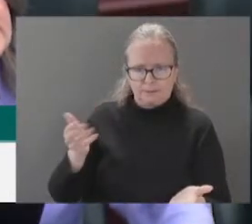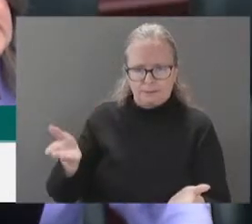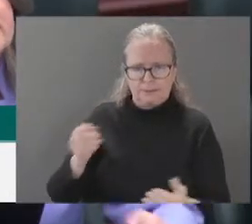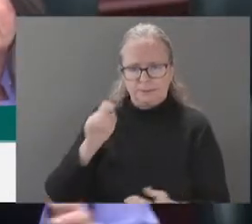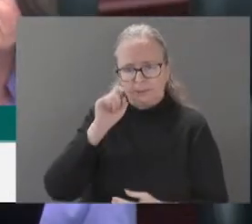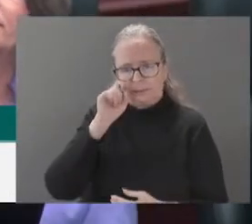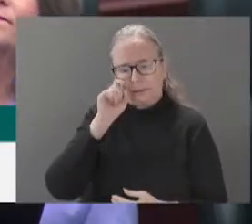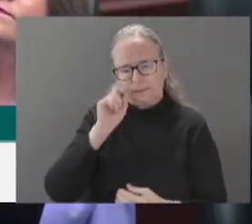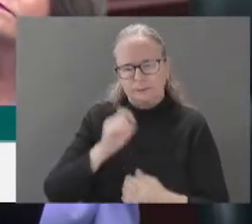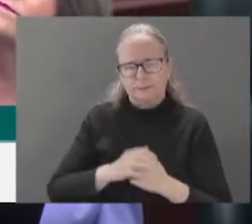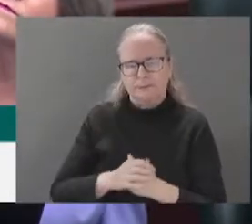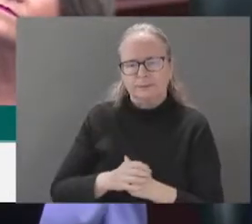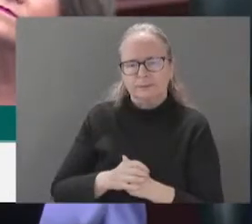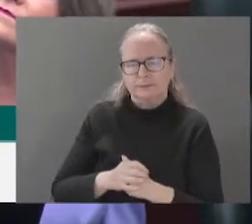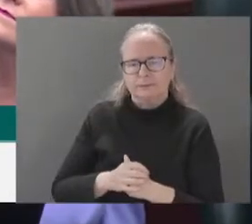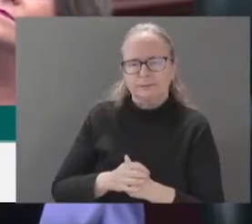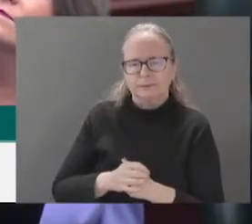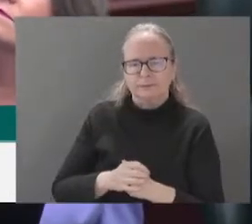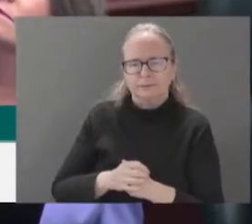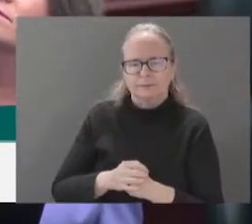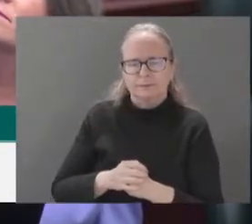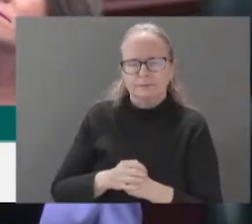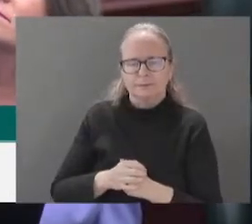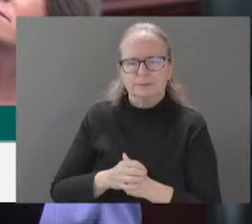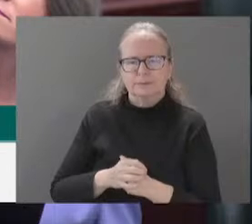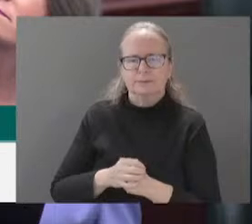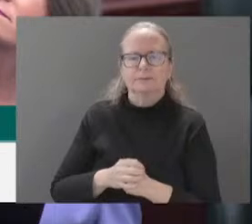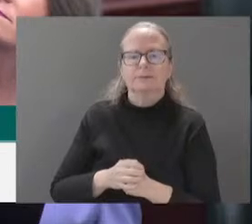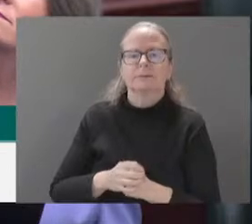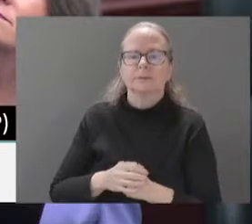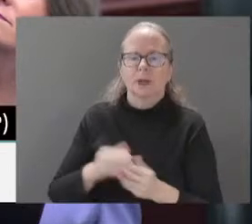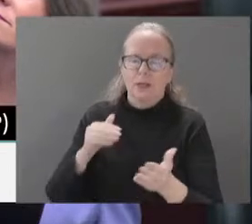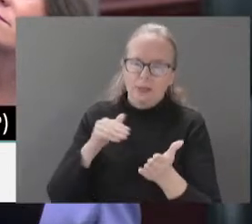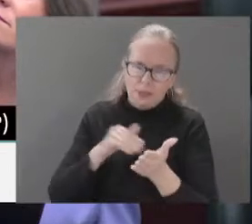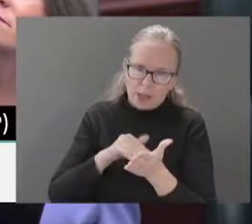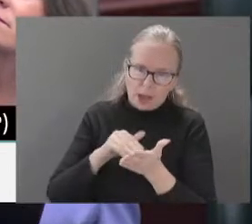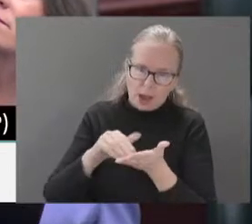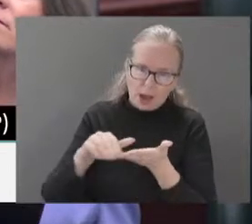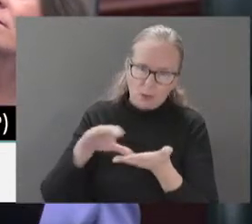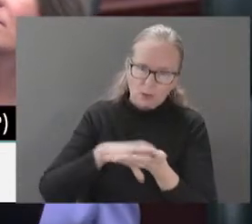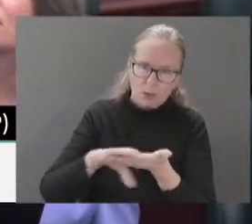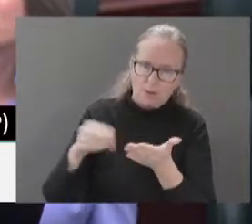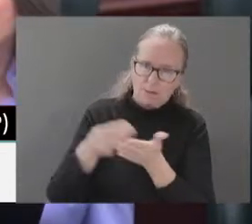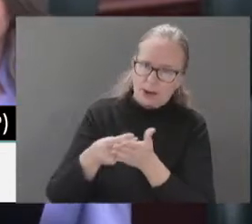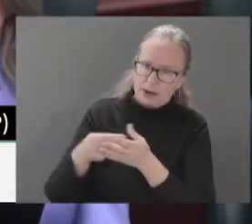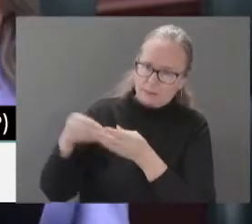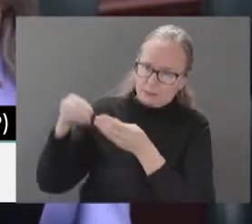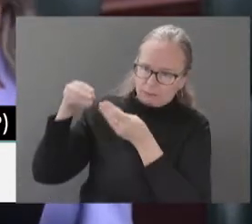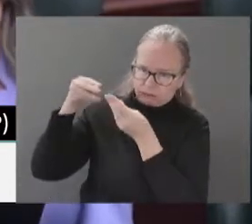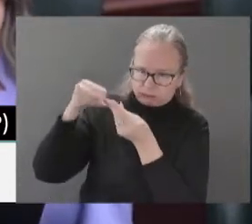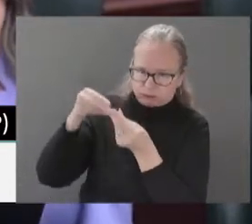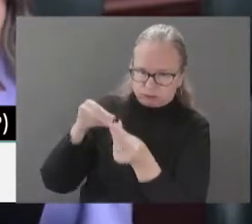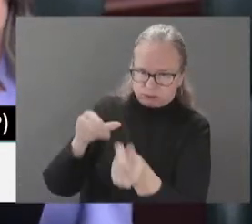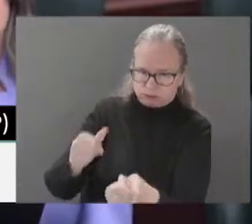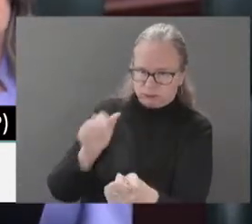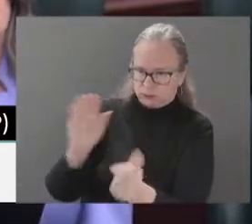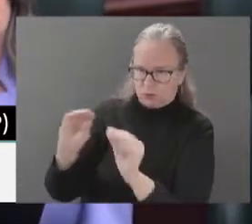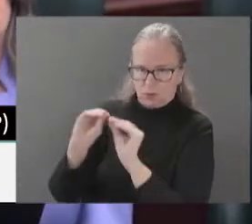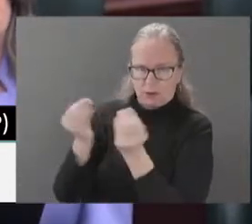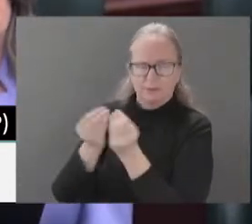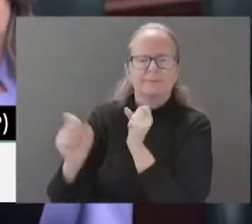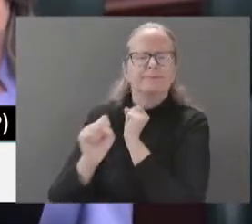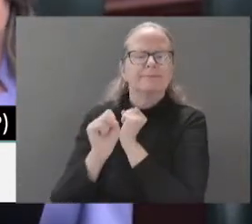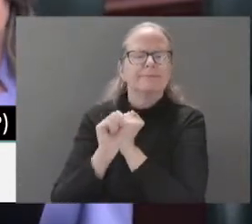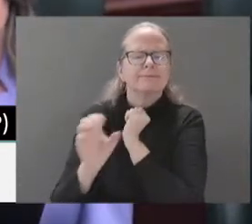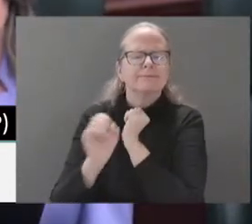Mall thousands of dollar have been spent by TBA to run ads in Alberta they have been involved in every election including premier